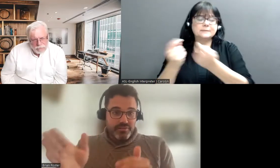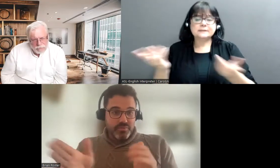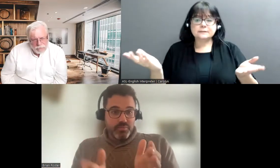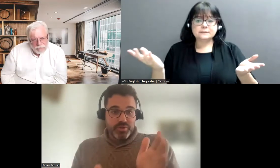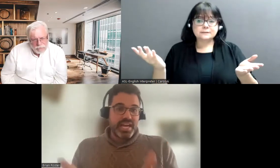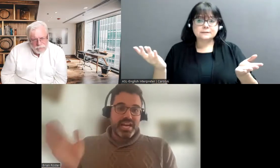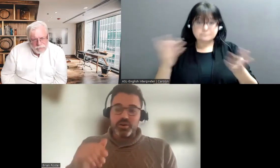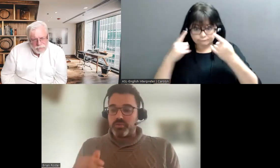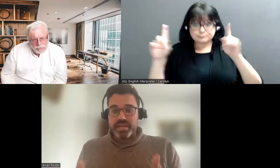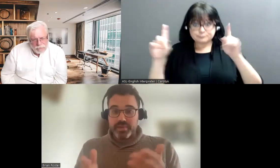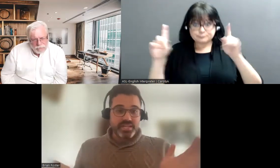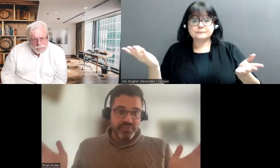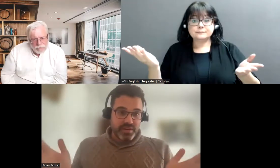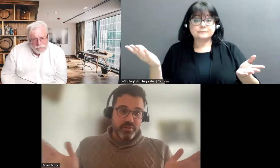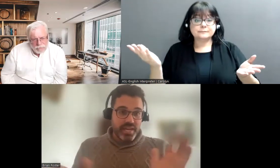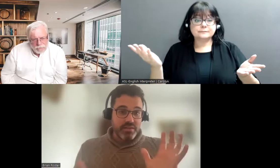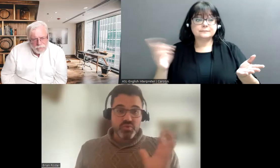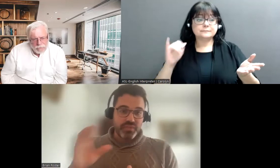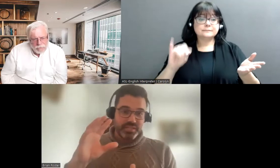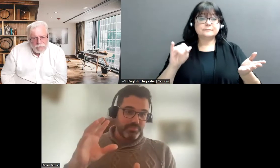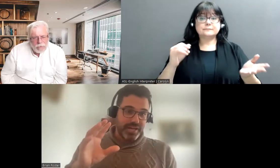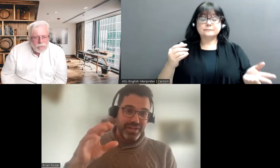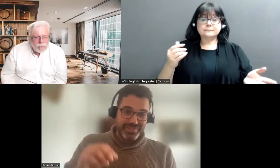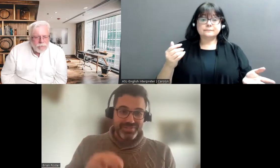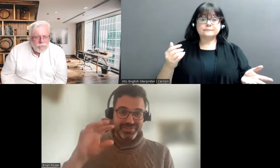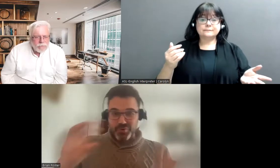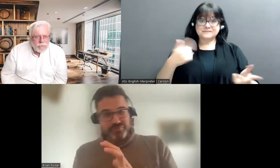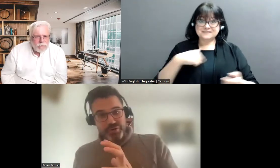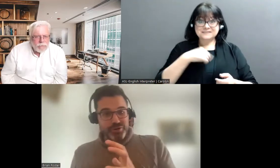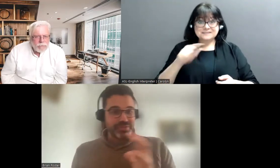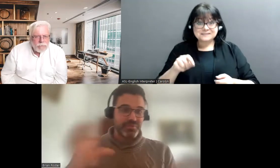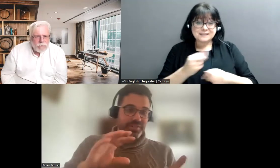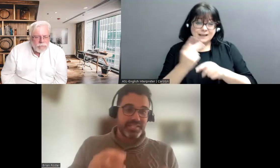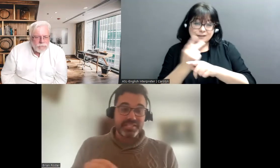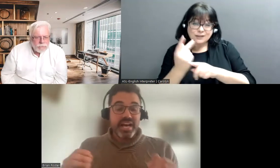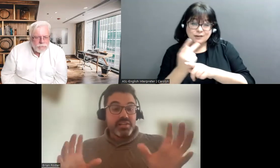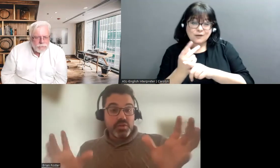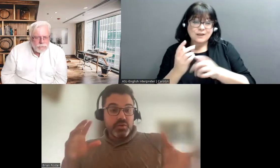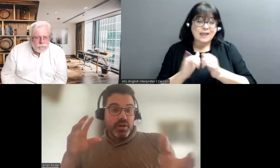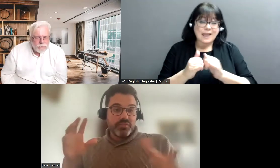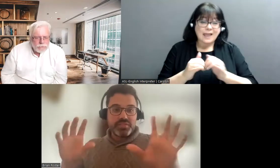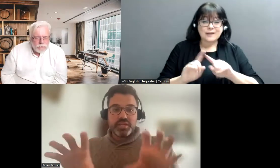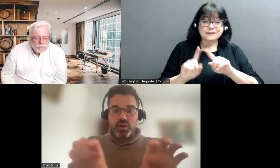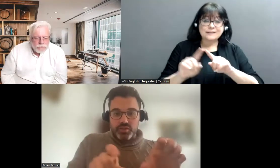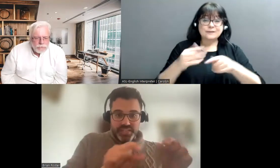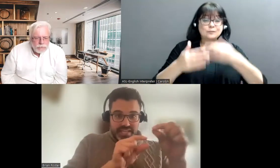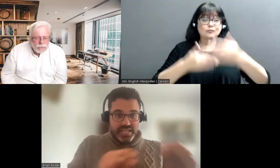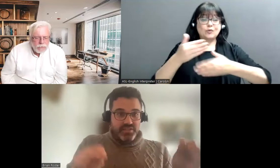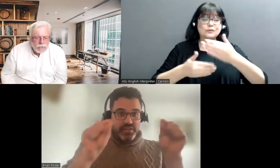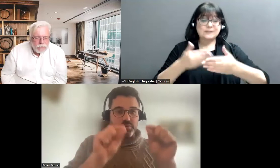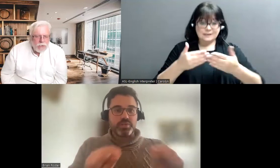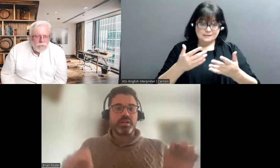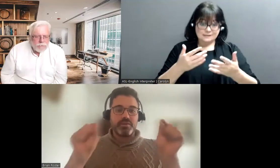that we're saying, we need to figure out a way to move these processes and work from home and do all these things. So all of a sudden, all of